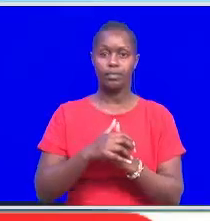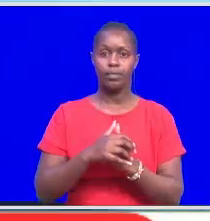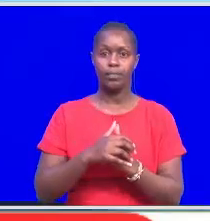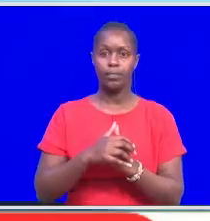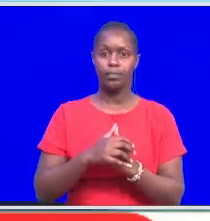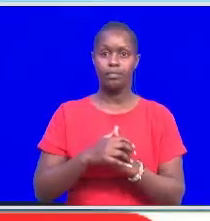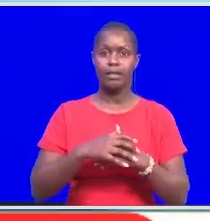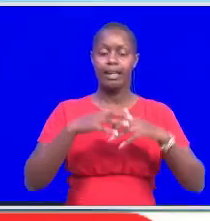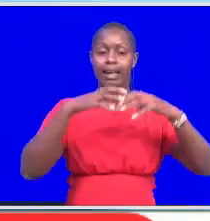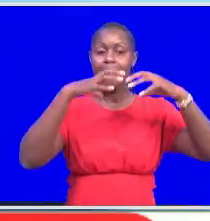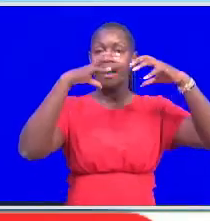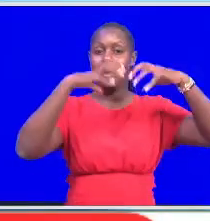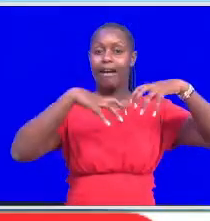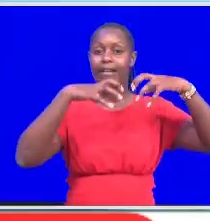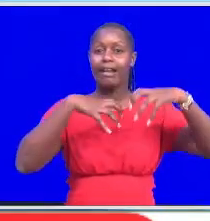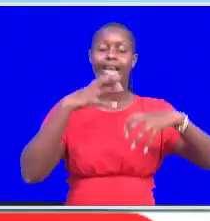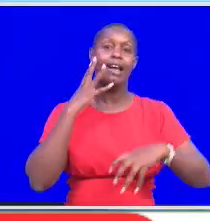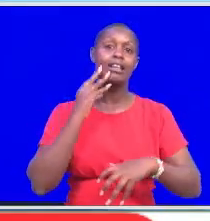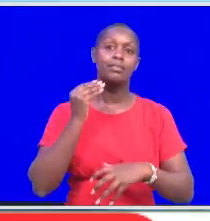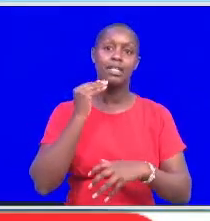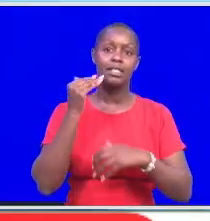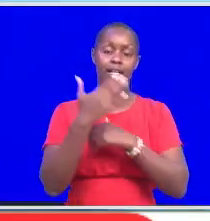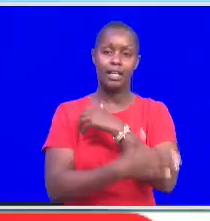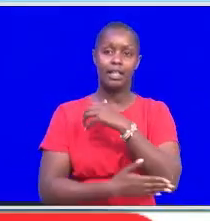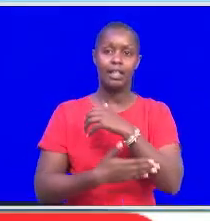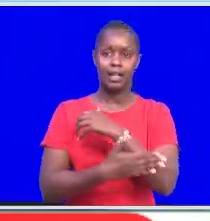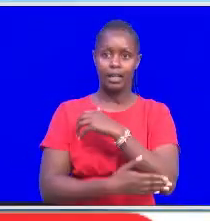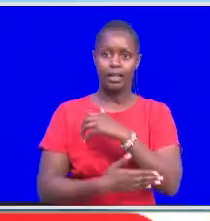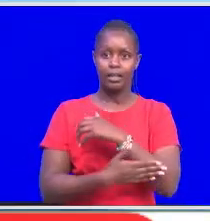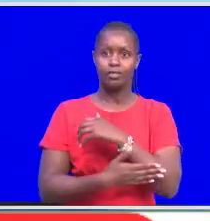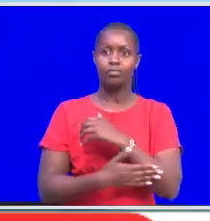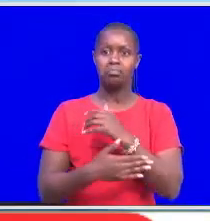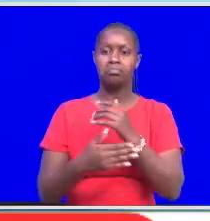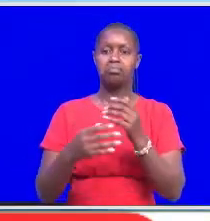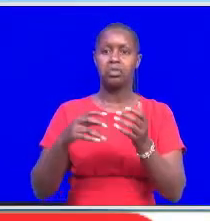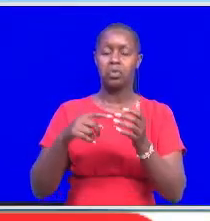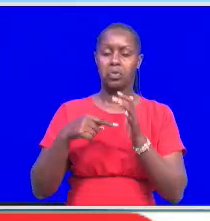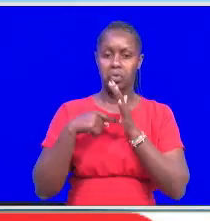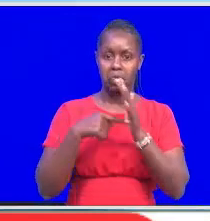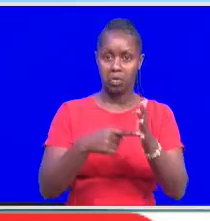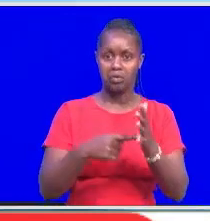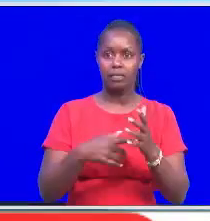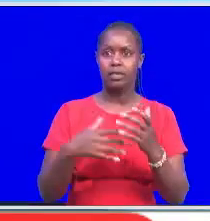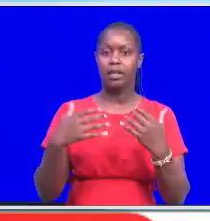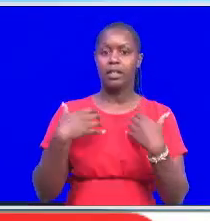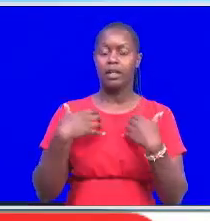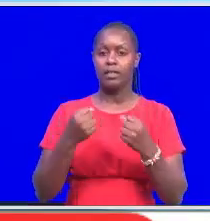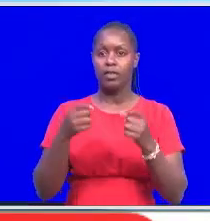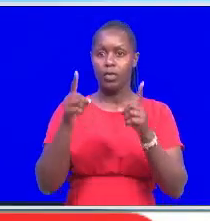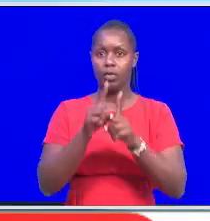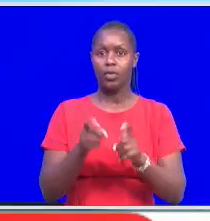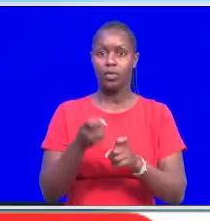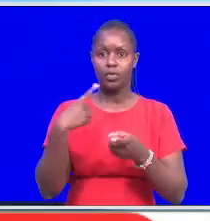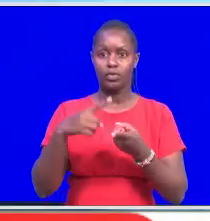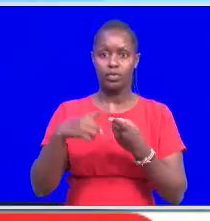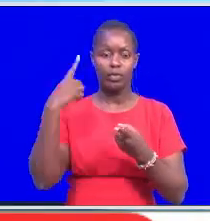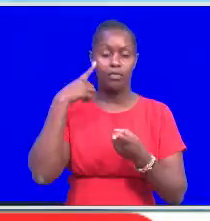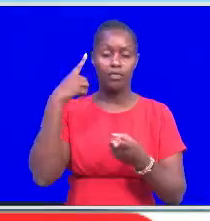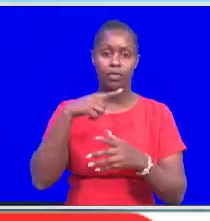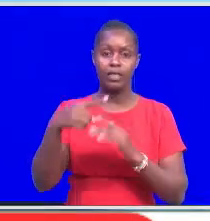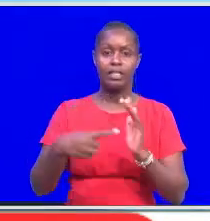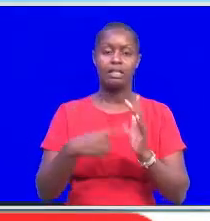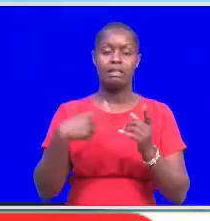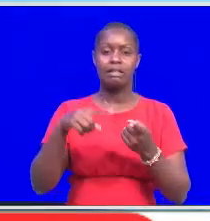The heavy rains experienced in the country being predicted to persist, there are fears of outbreak of waterborne and respiratory